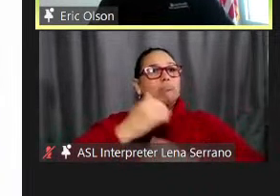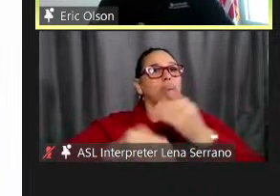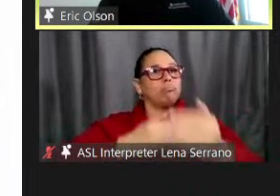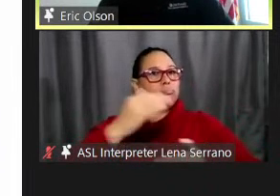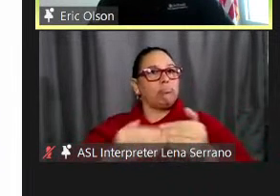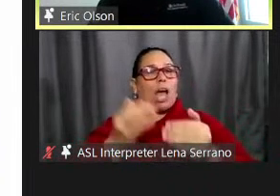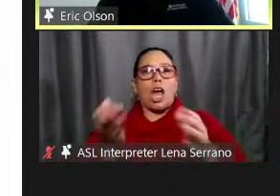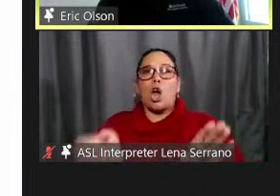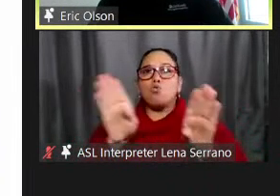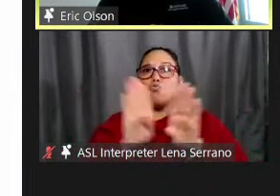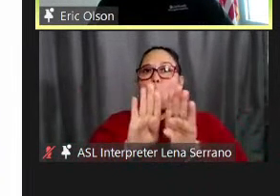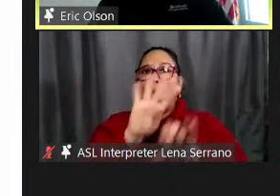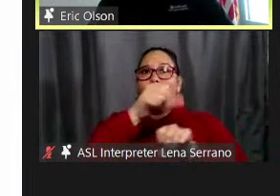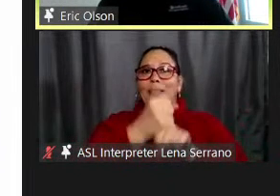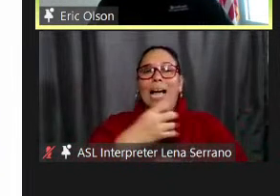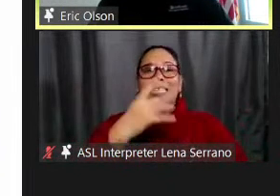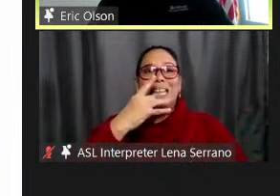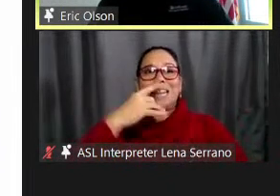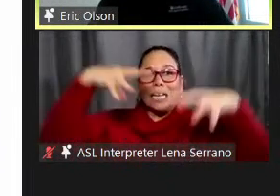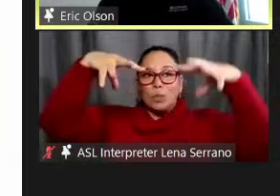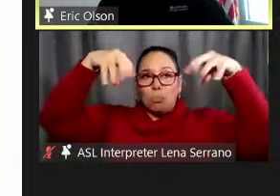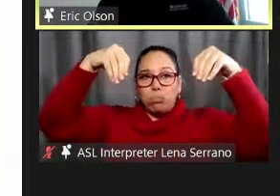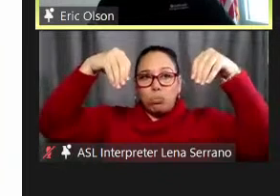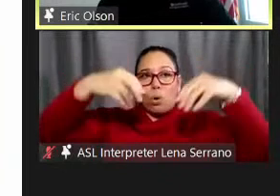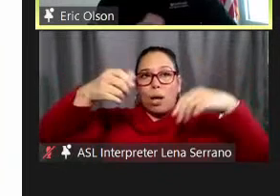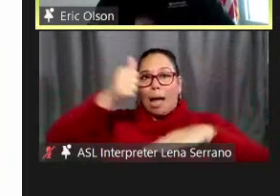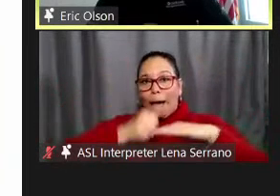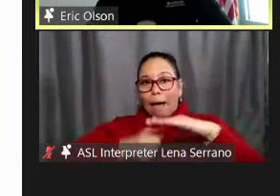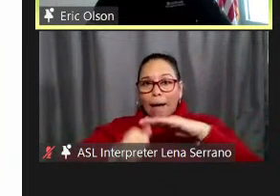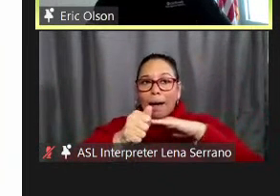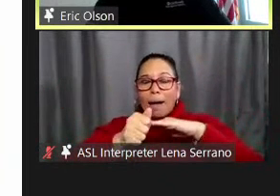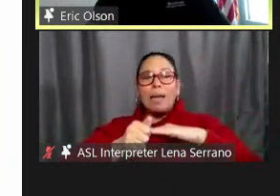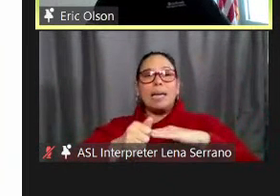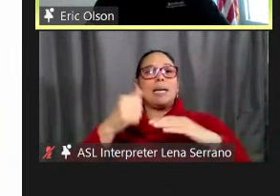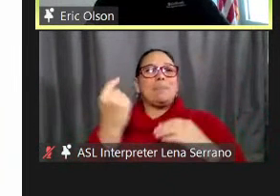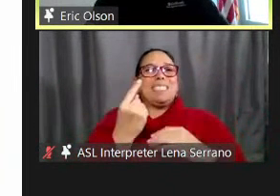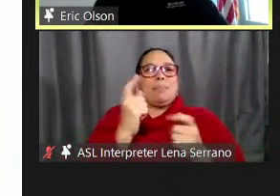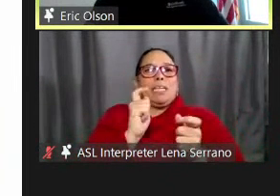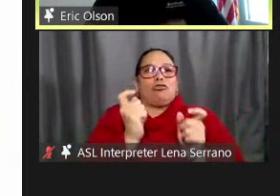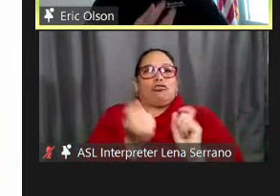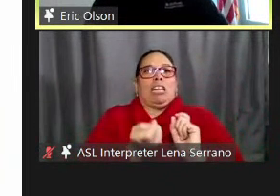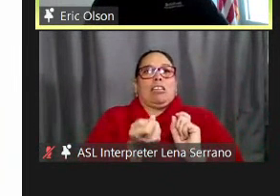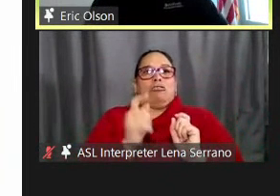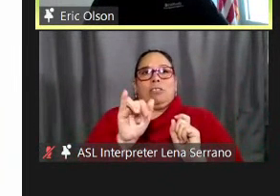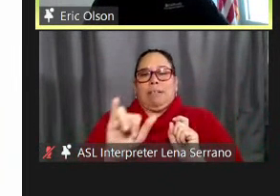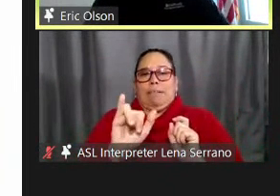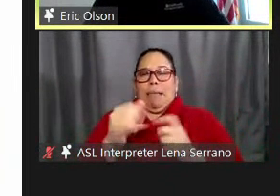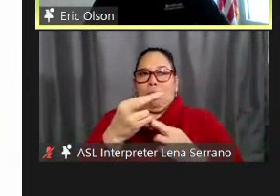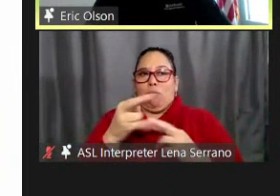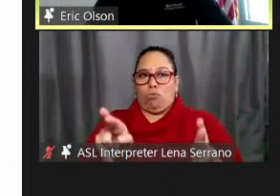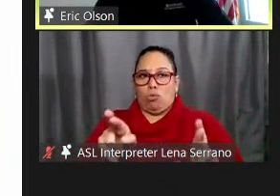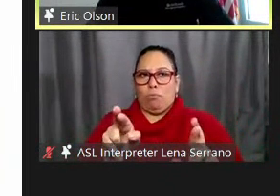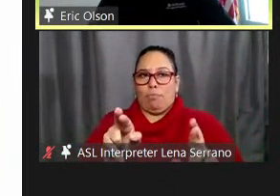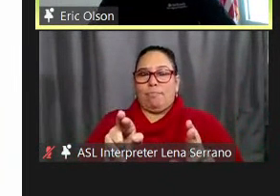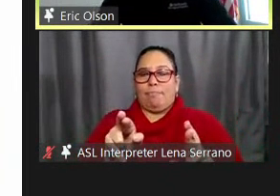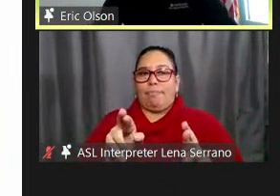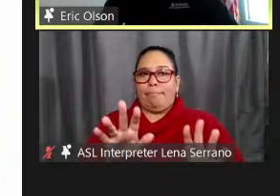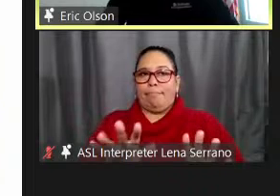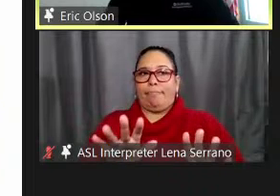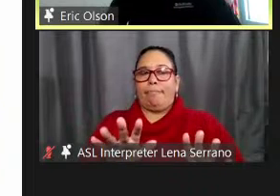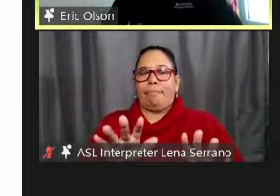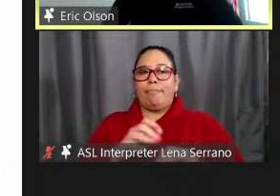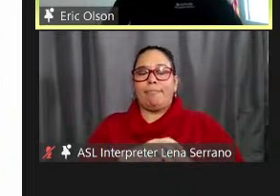door, shut the lights off, get themselves down as low as they could. Something changes in that room or outside of that room, rather,